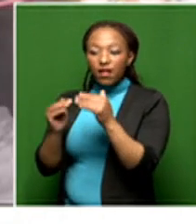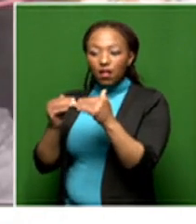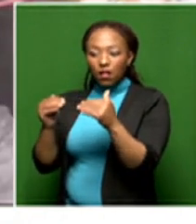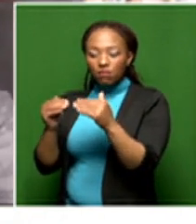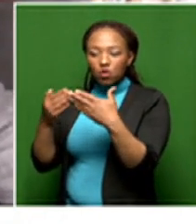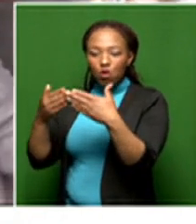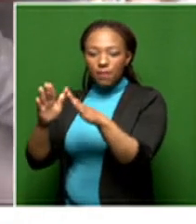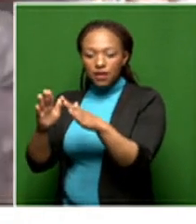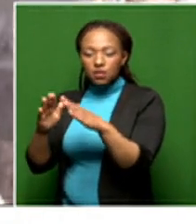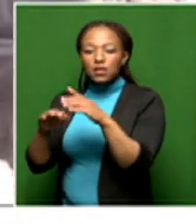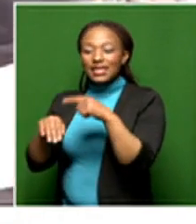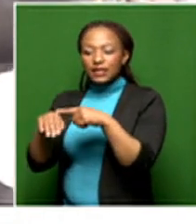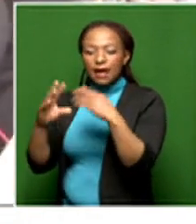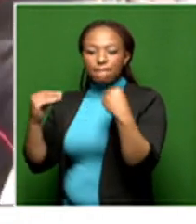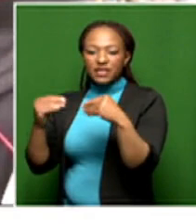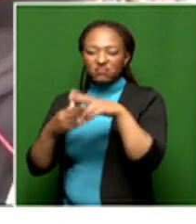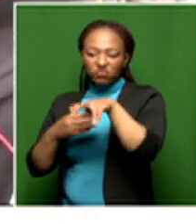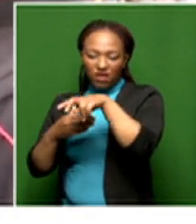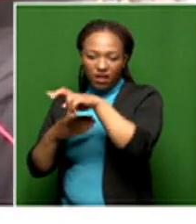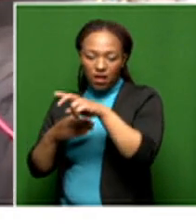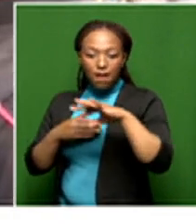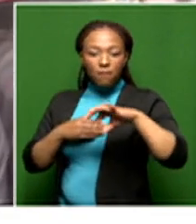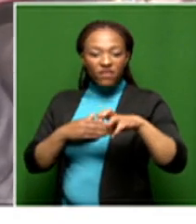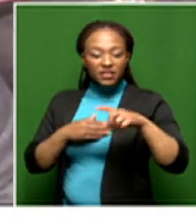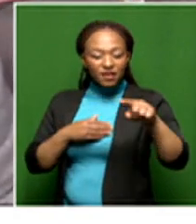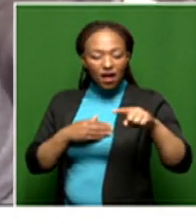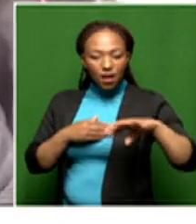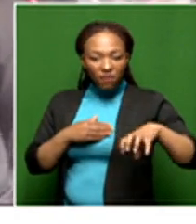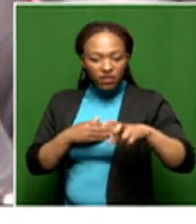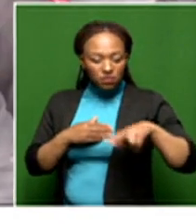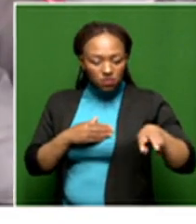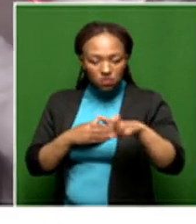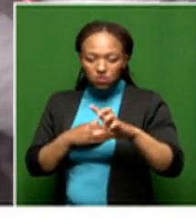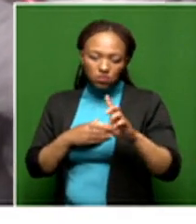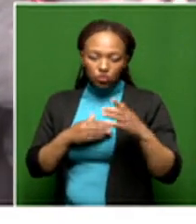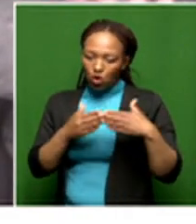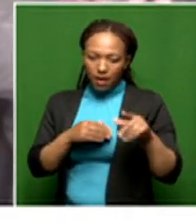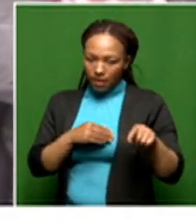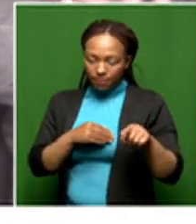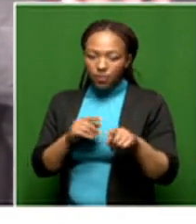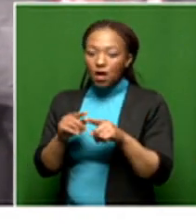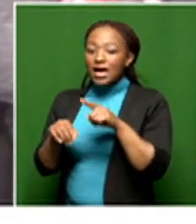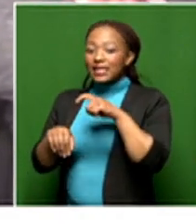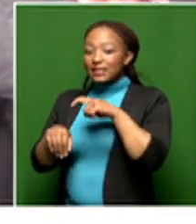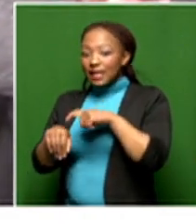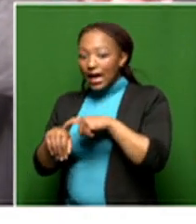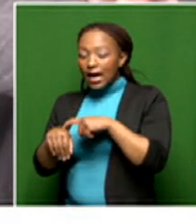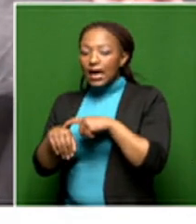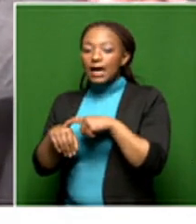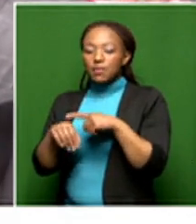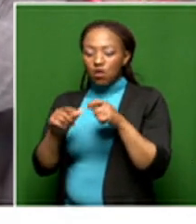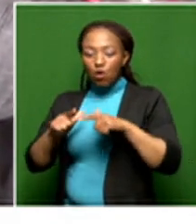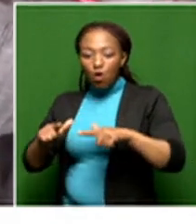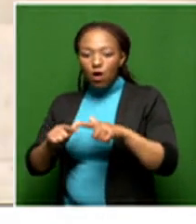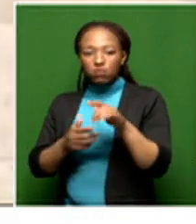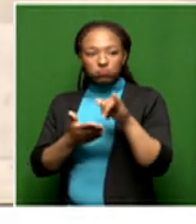was just business travel and no interprovincial travel. It really started having a big impact when all domestic travel was allowed.